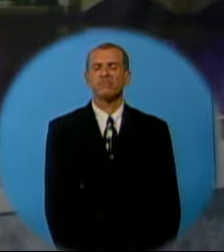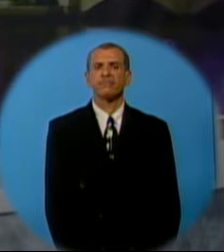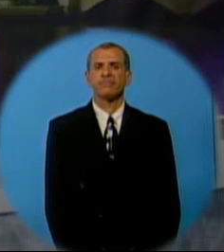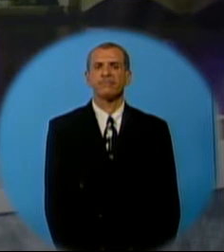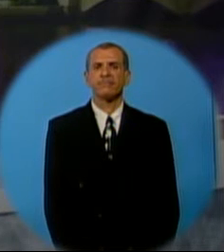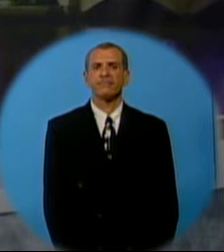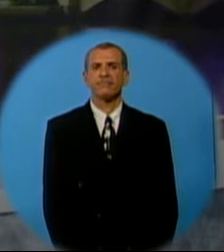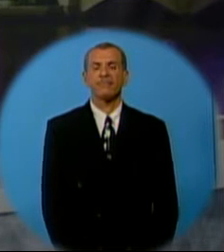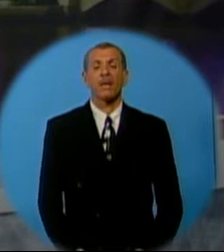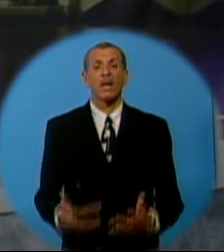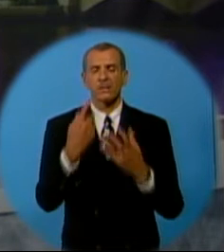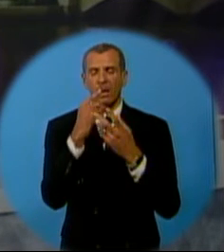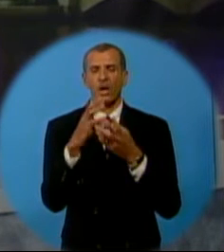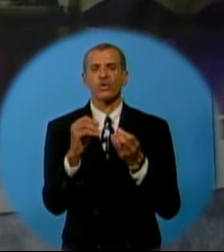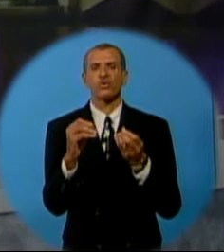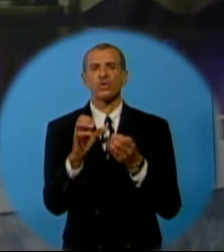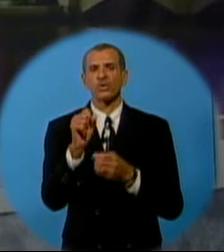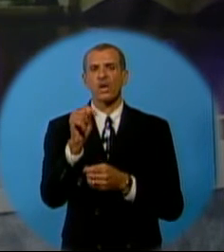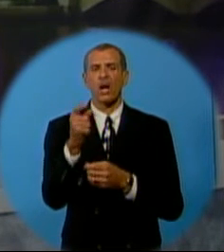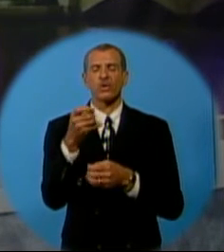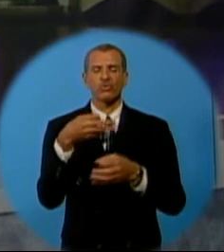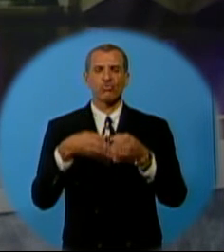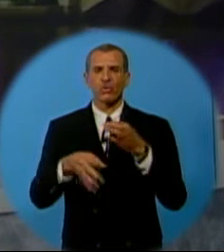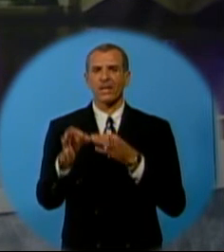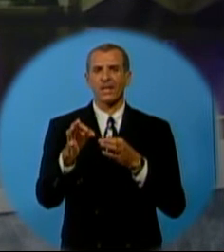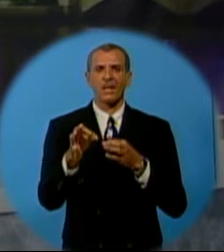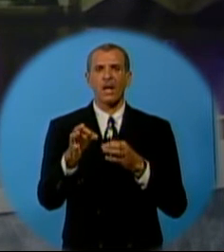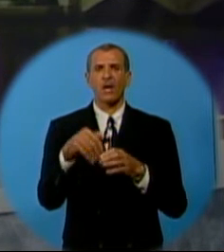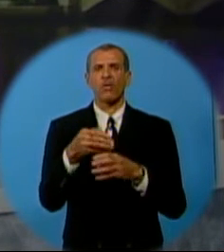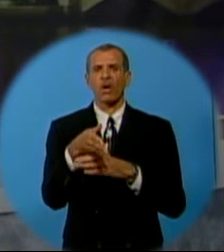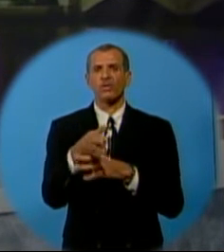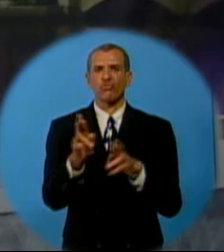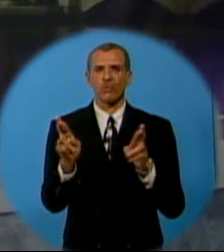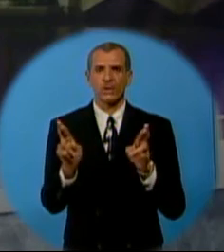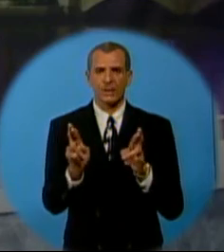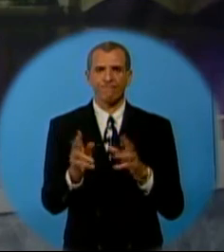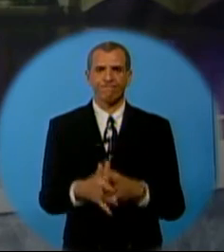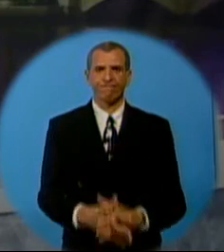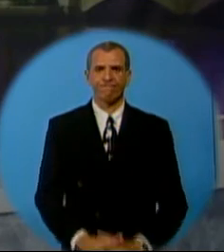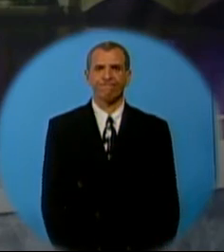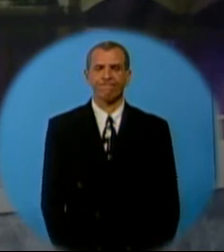Here's a look now at how stocks traded on selected exchanges across the region.